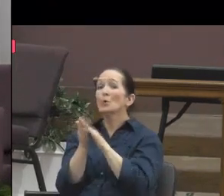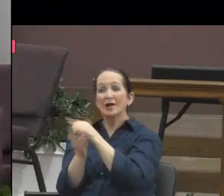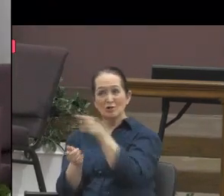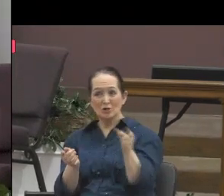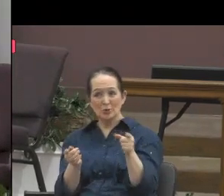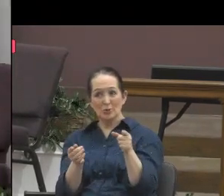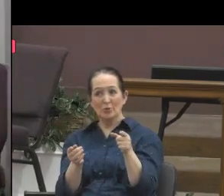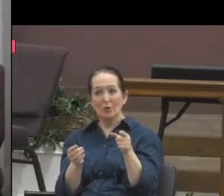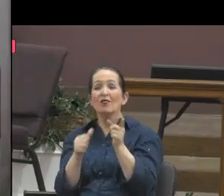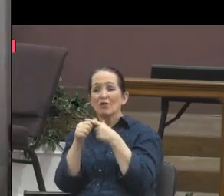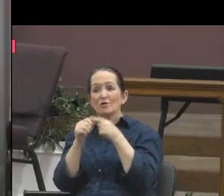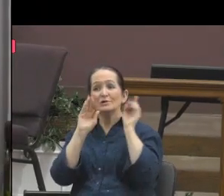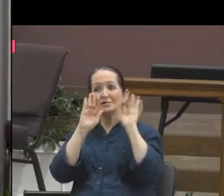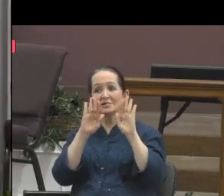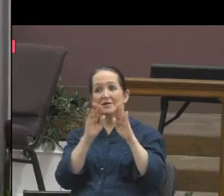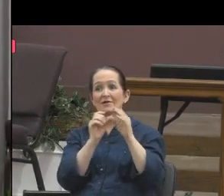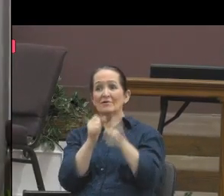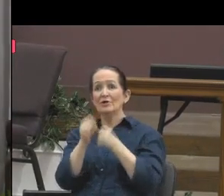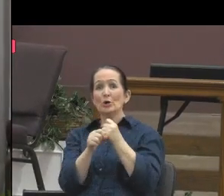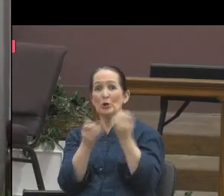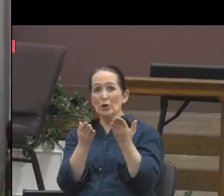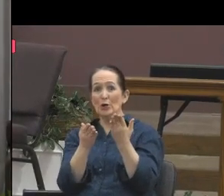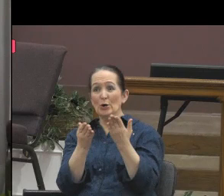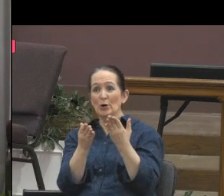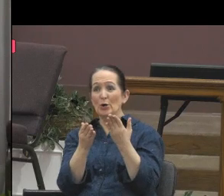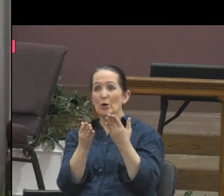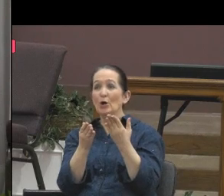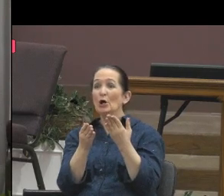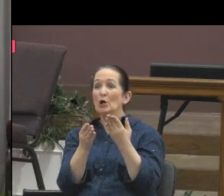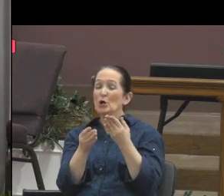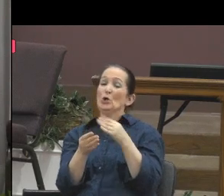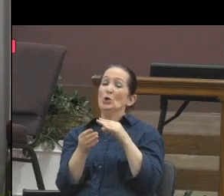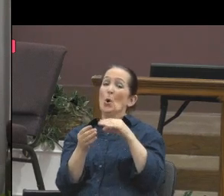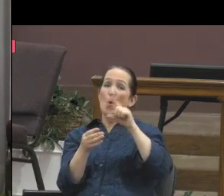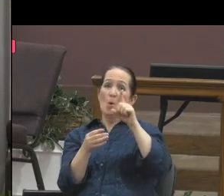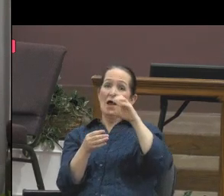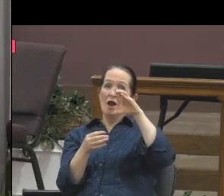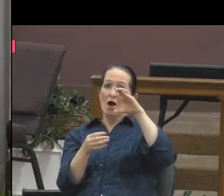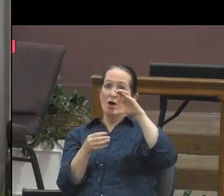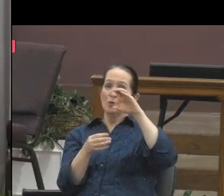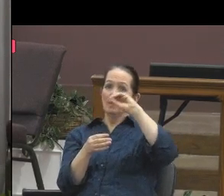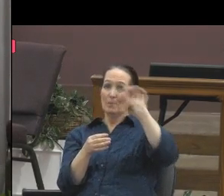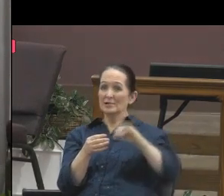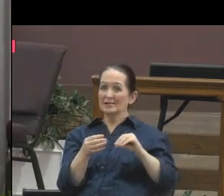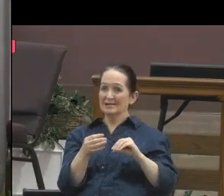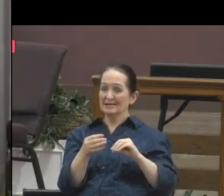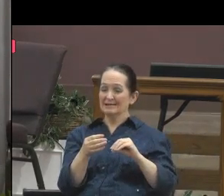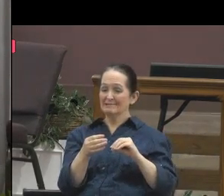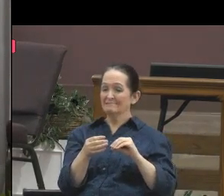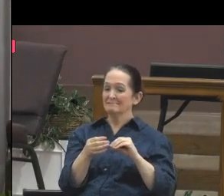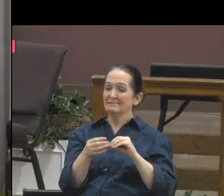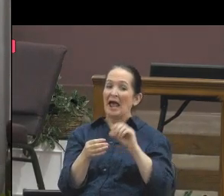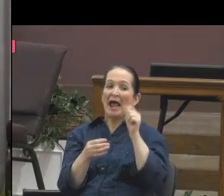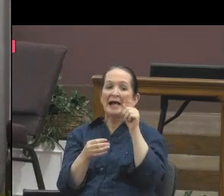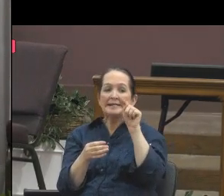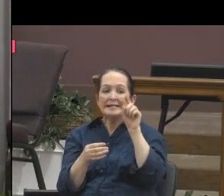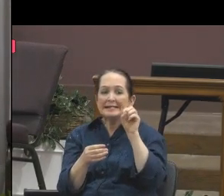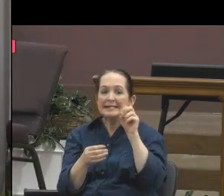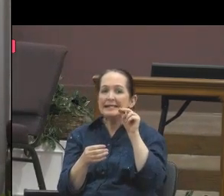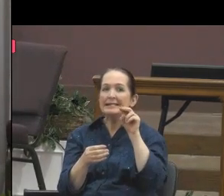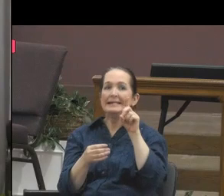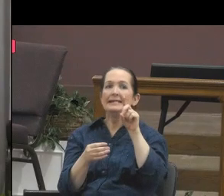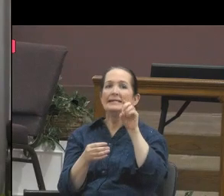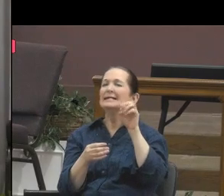here. Your attendance is 100%. I'm not keeping attendance.